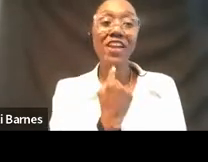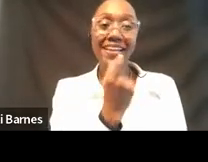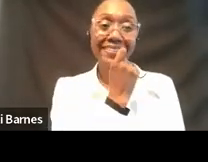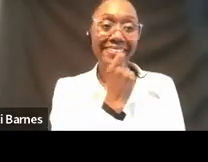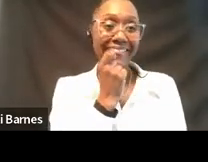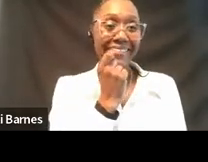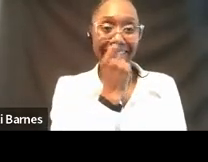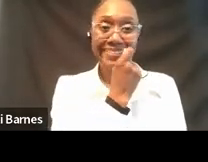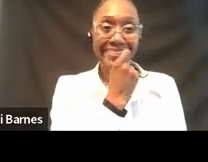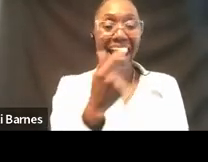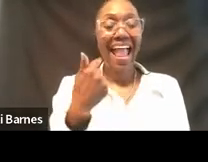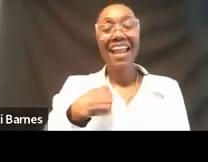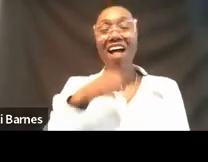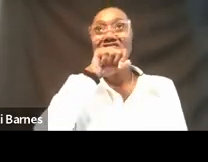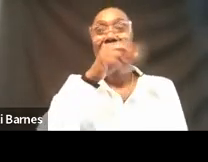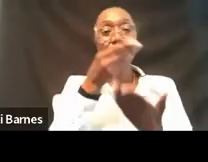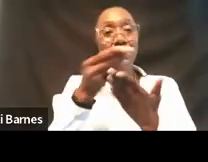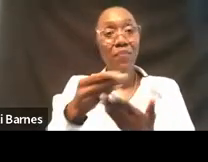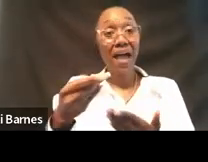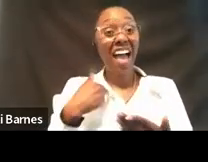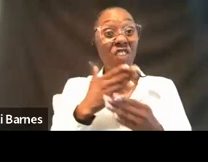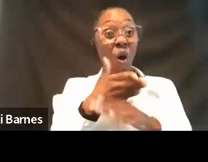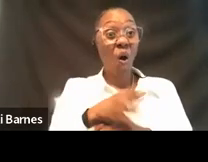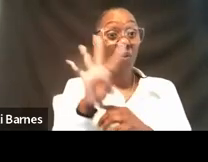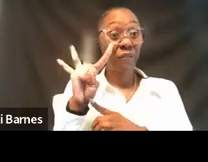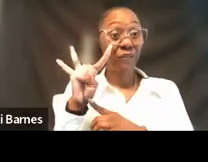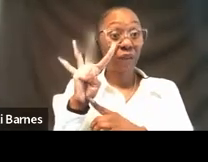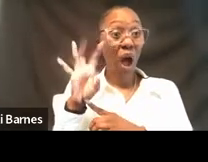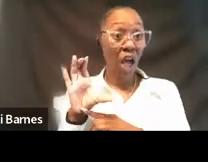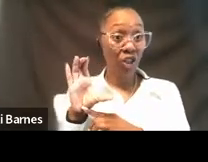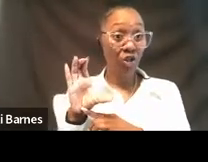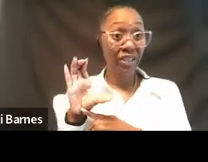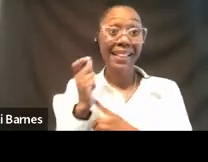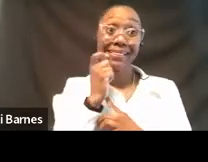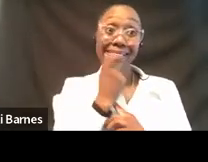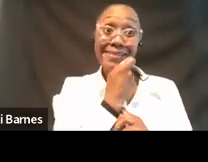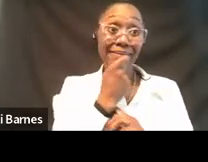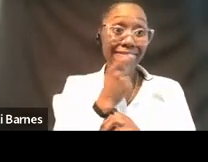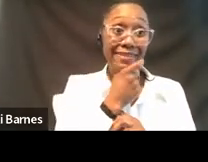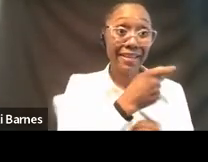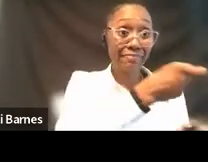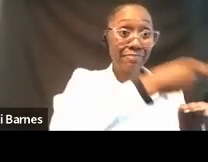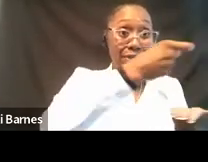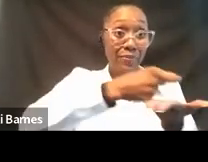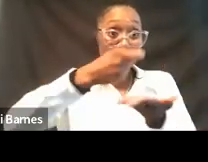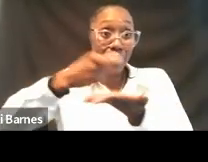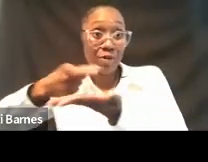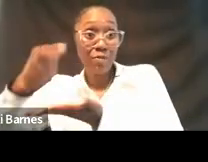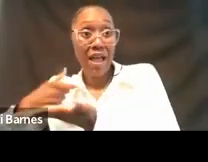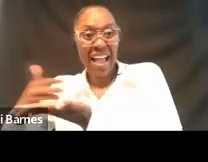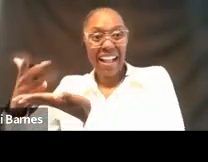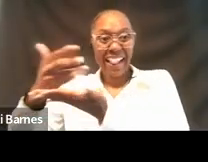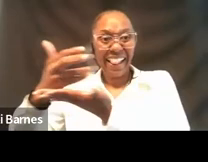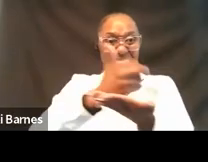avid lipstick collector. I have around 400 at this point. So that's a little bit of a fun fact for you. And I've discovered that the reason why I